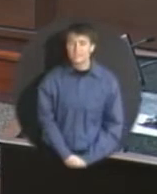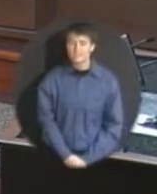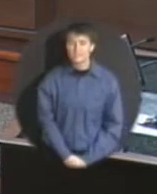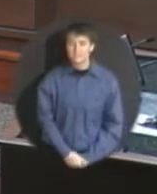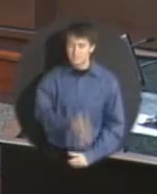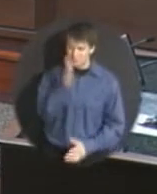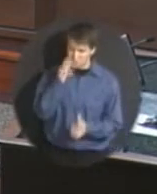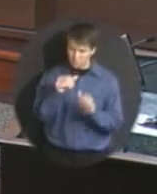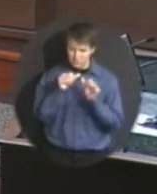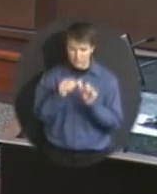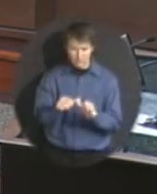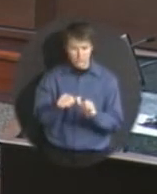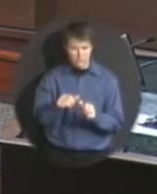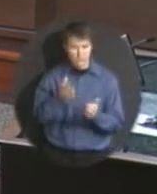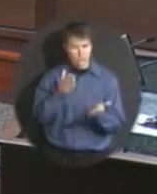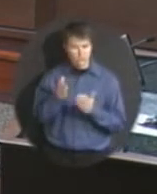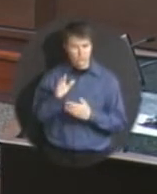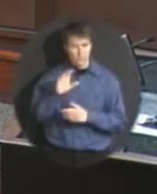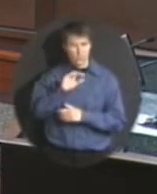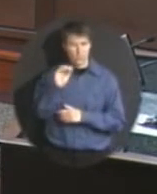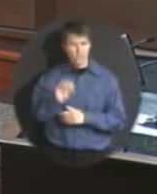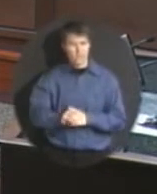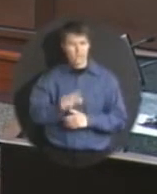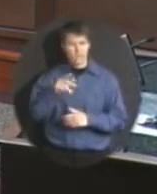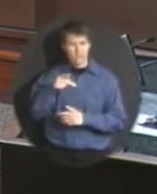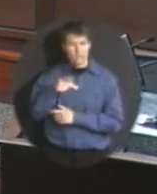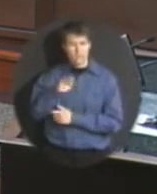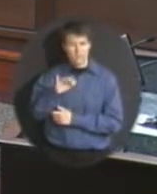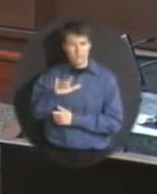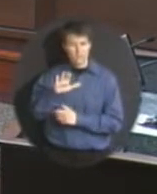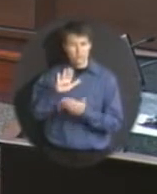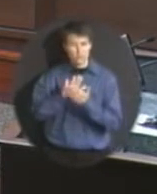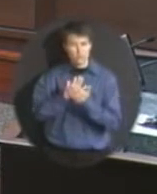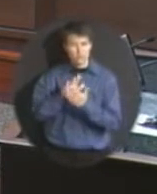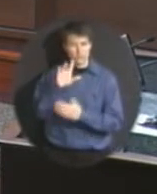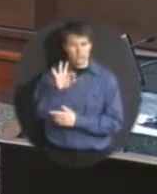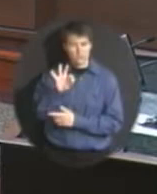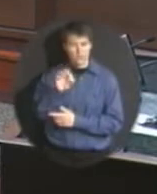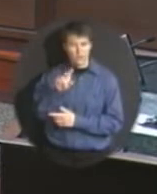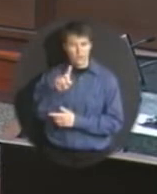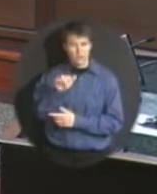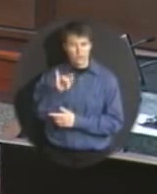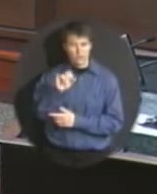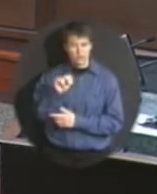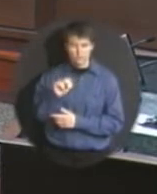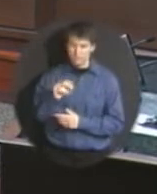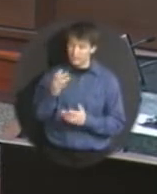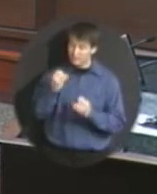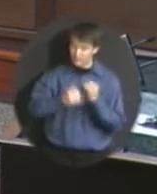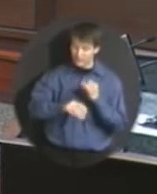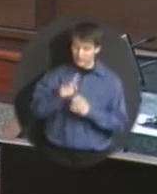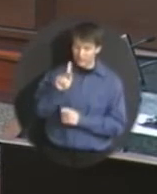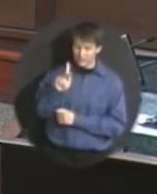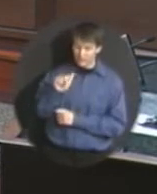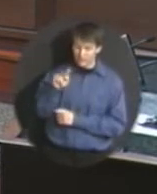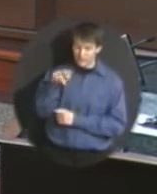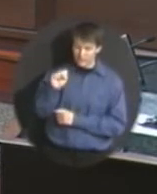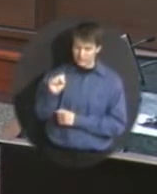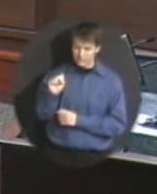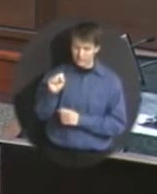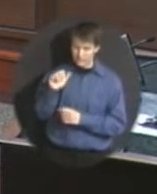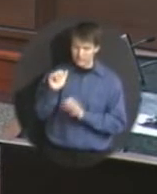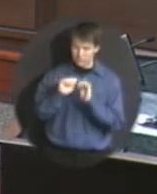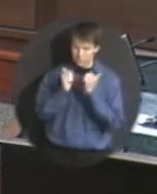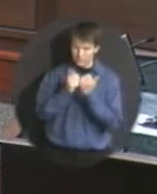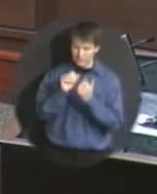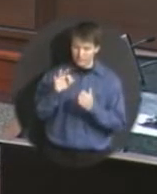will continue to serve on the Olathe Public Schools Foundation Board. And finally, the Kansas Association for School Boards Governmental Relations Network.